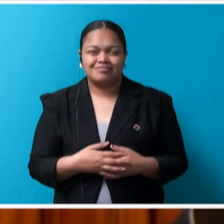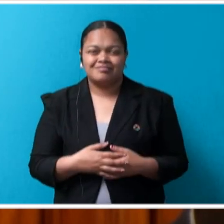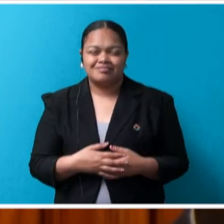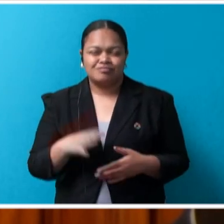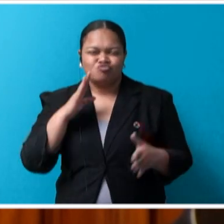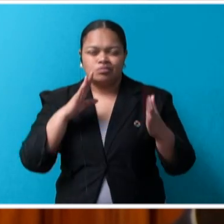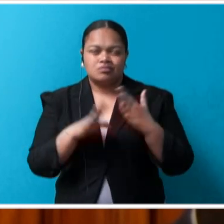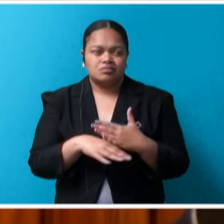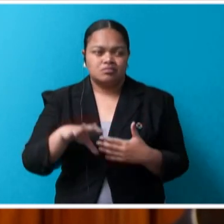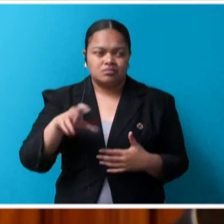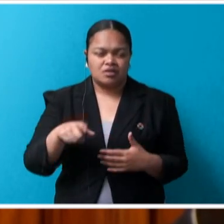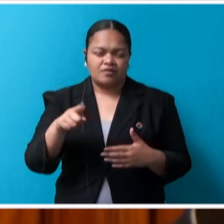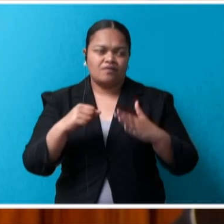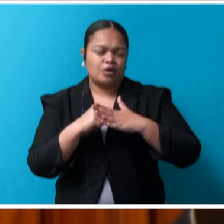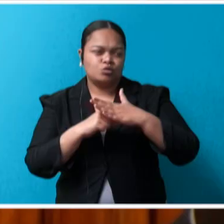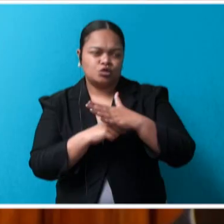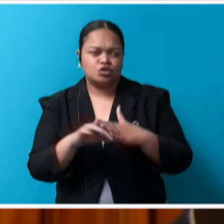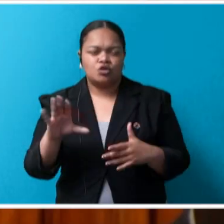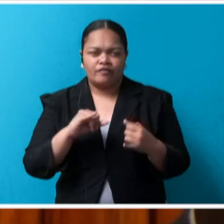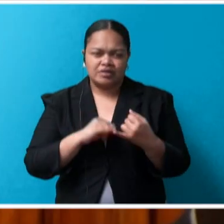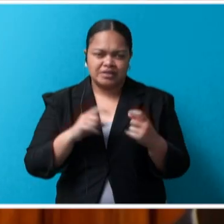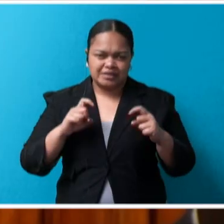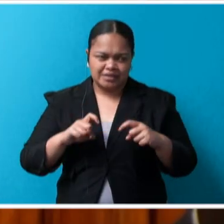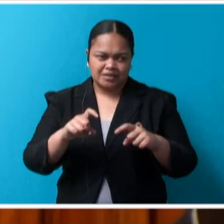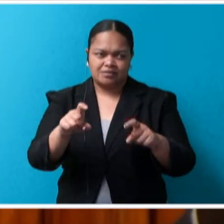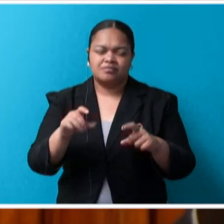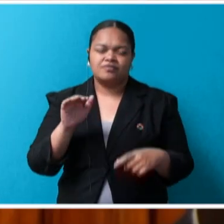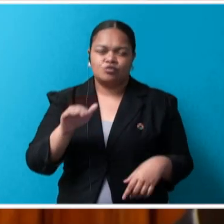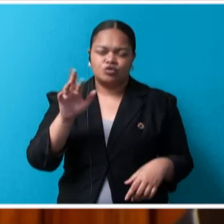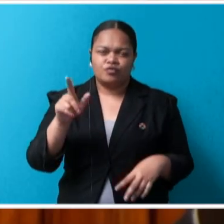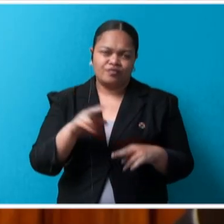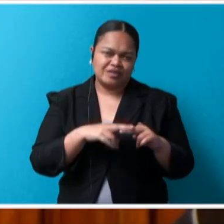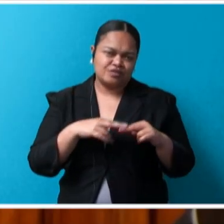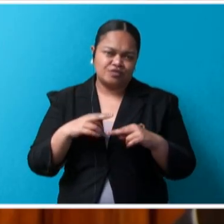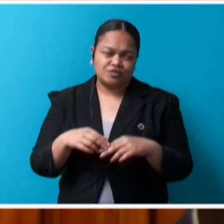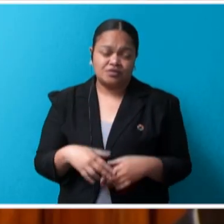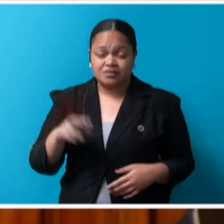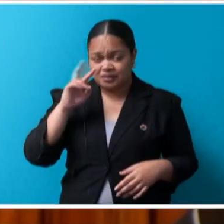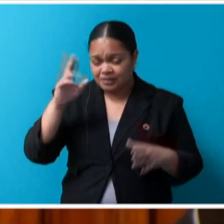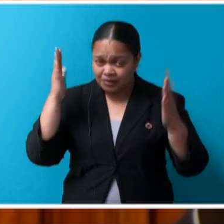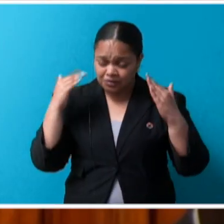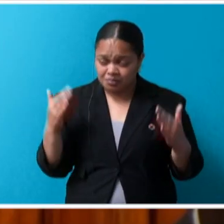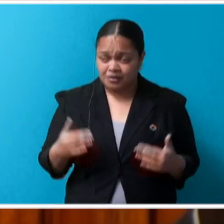sector as the foundation of a sustainable financial future for Fiji. Mr. Speaker, sir,